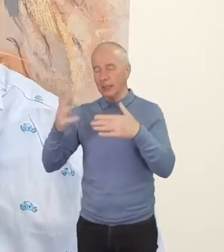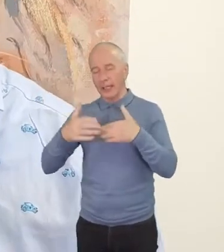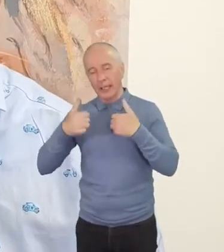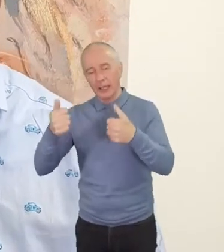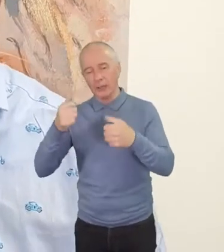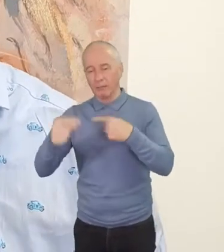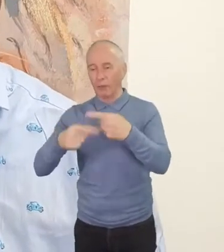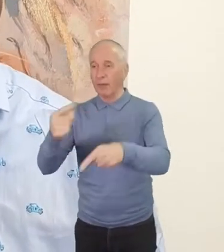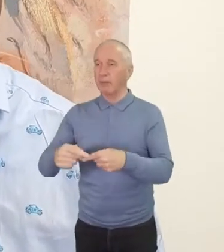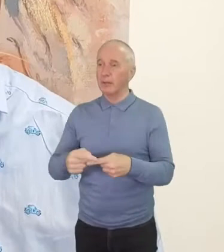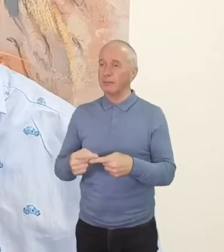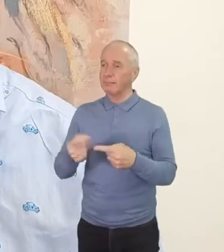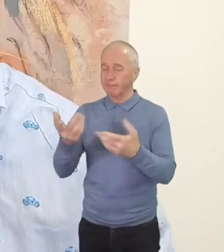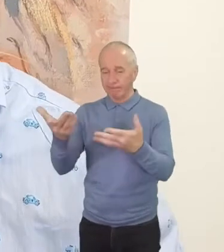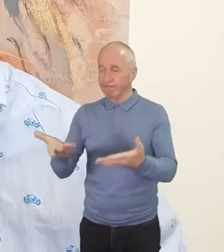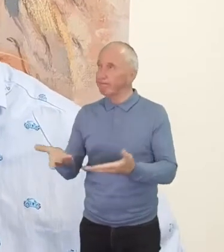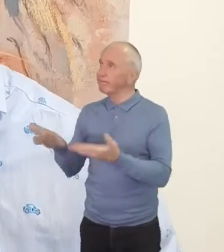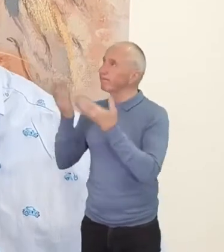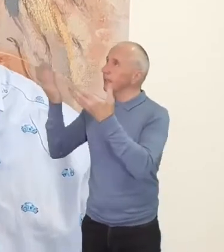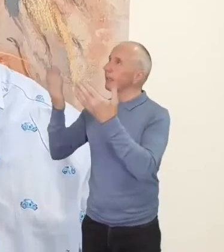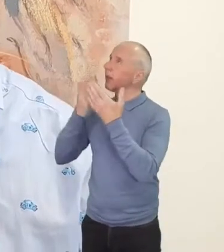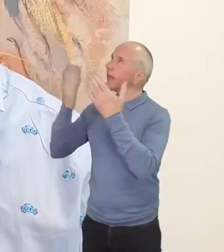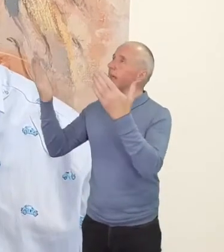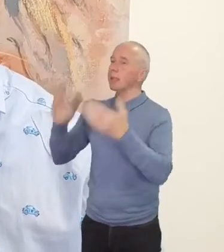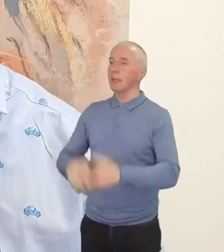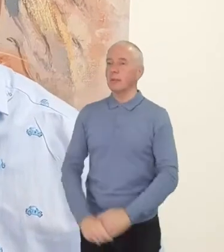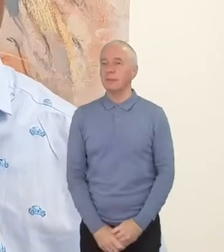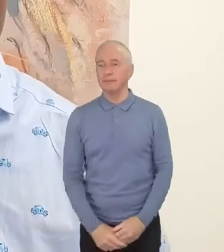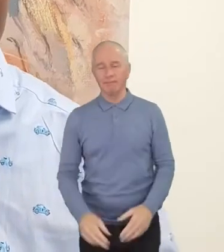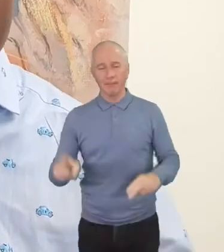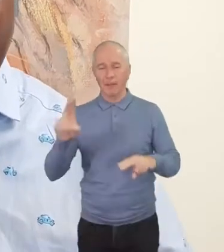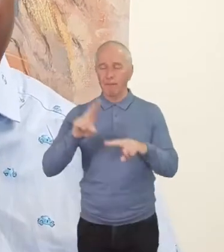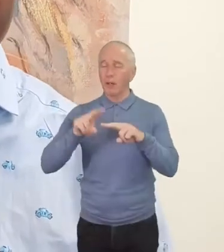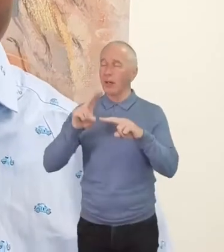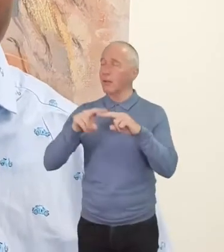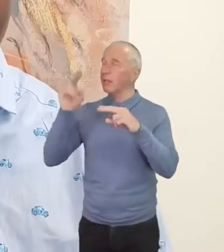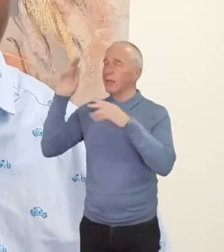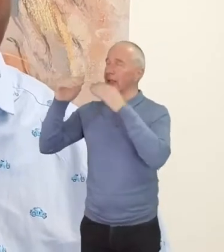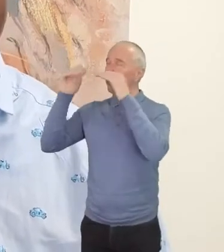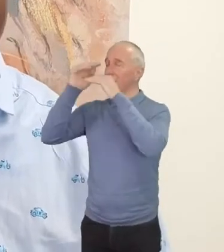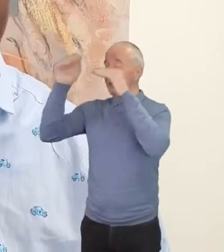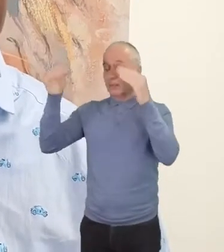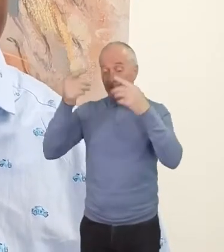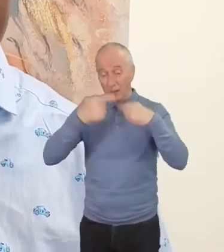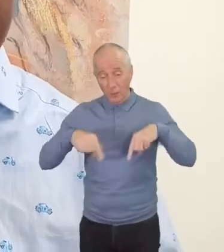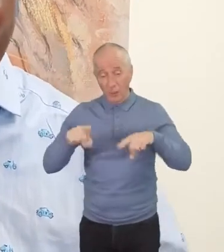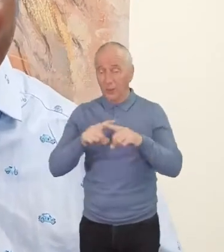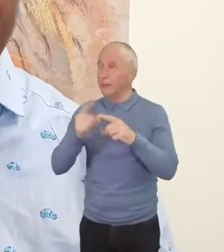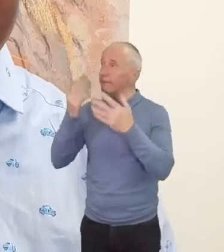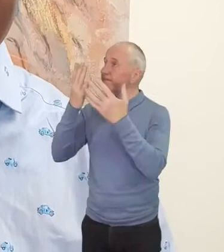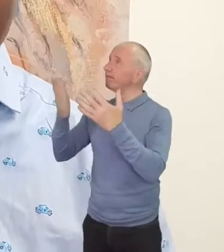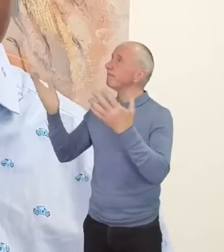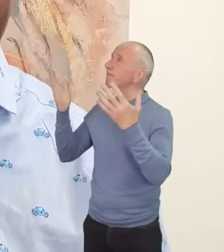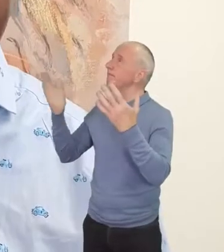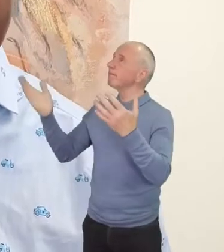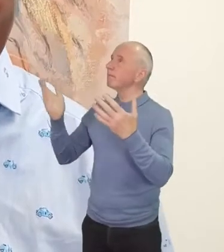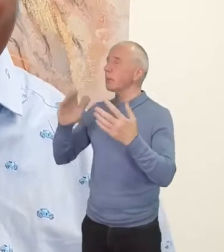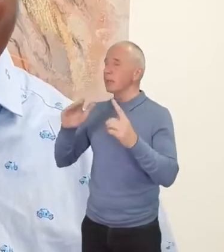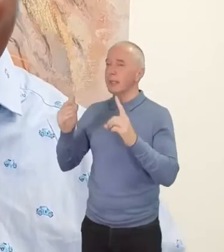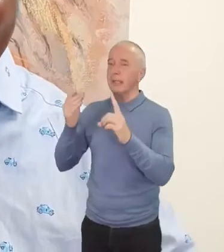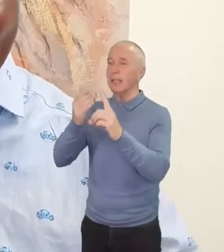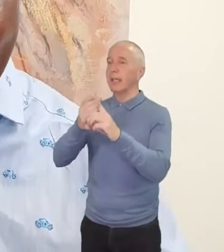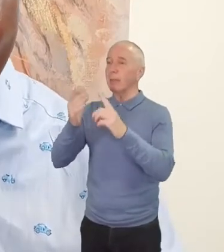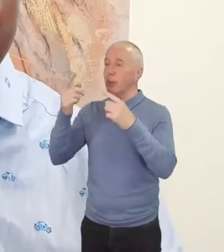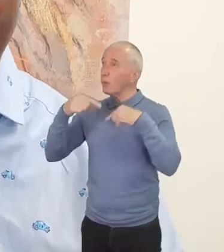us give thanks to God in prayer. Father in heaven, we come to you in the name that is above every other